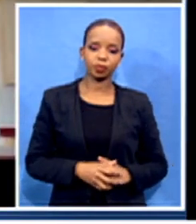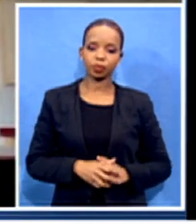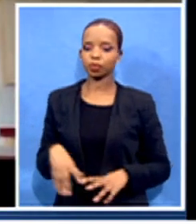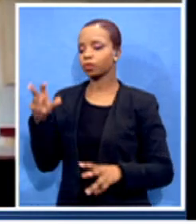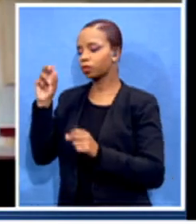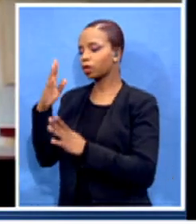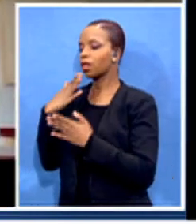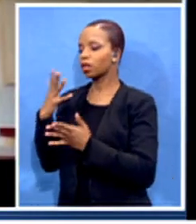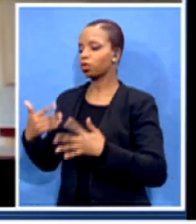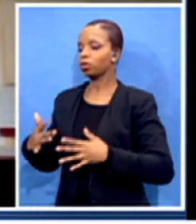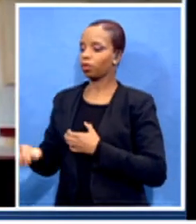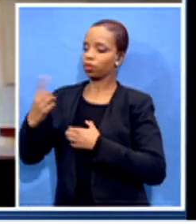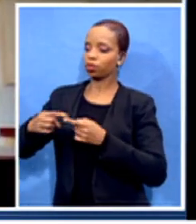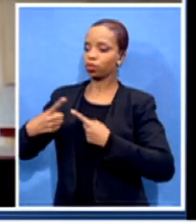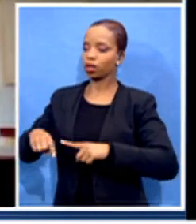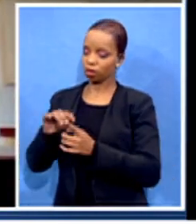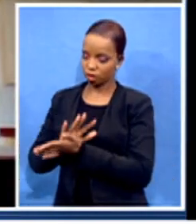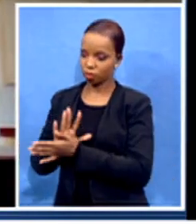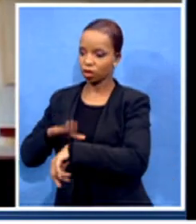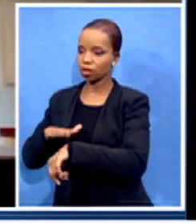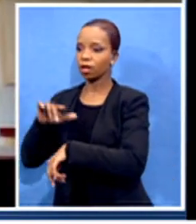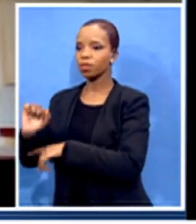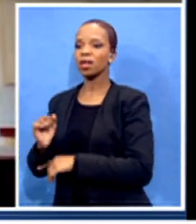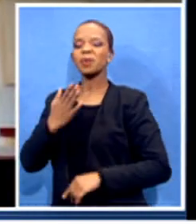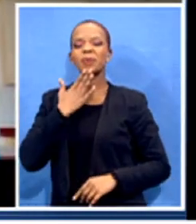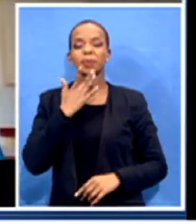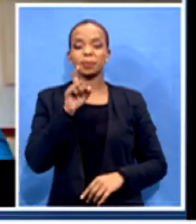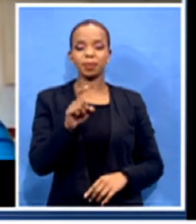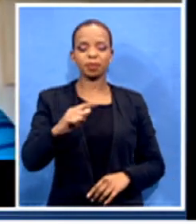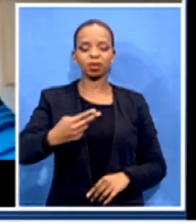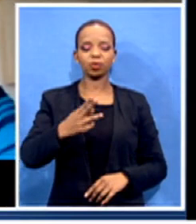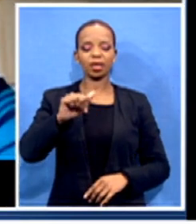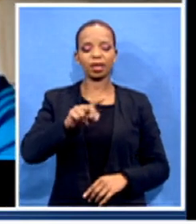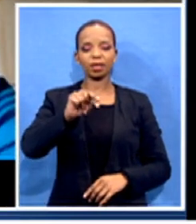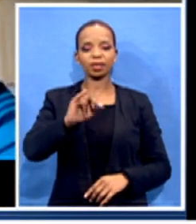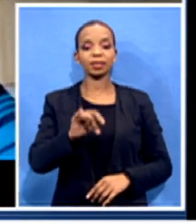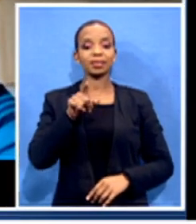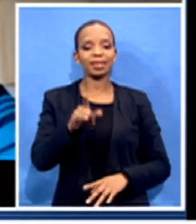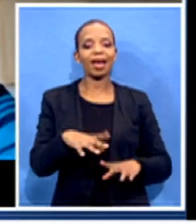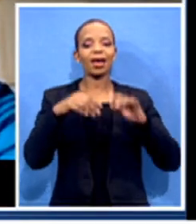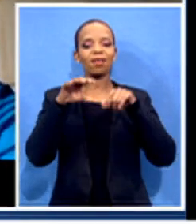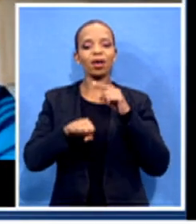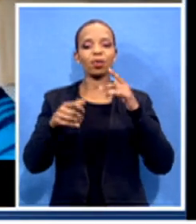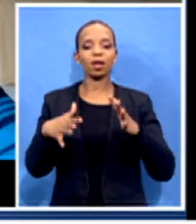right, Mr. Ngubane, thank you so much for joining us. We appreciate your time. That was Thulani Ngubane, the founder of the TraceNovel 19 app.